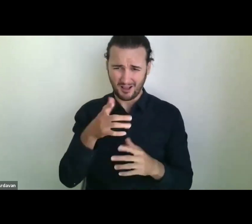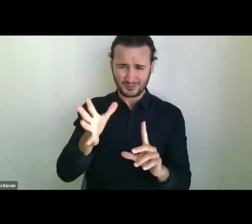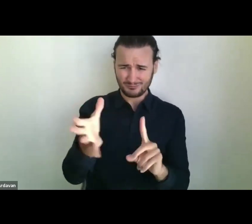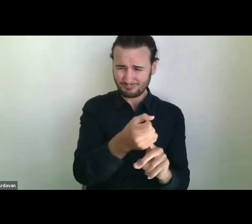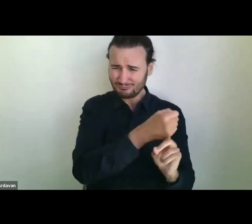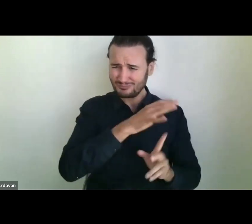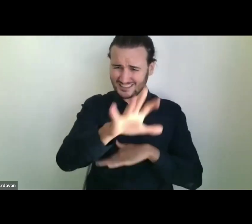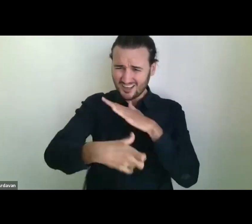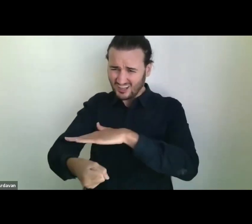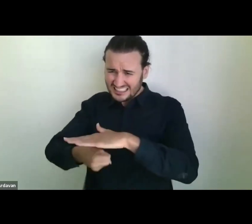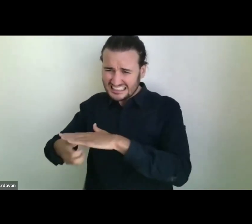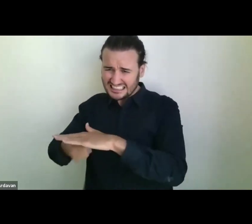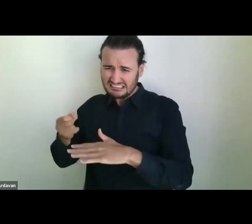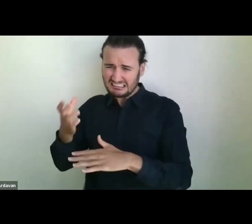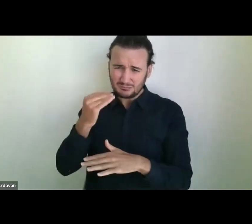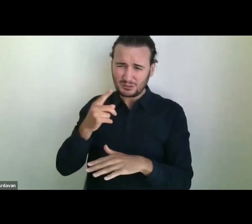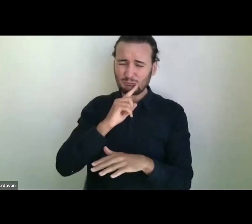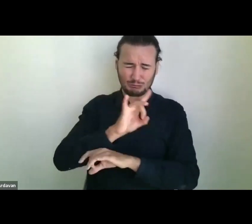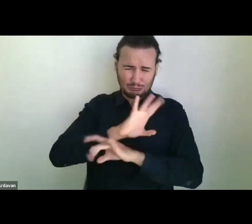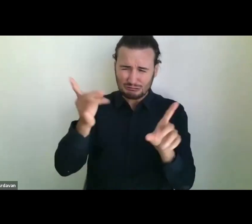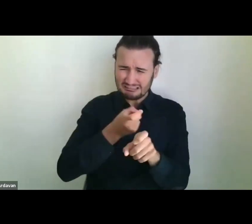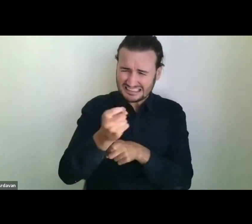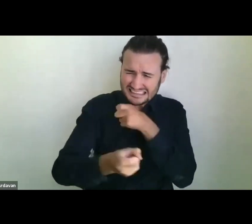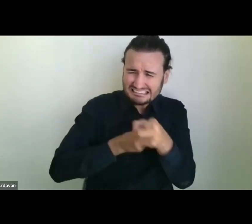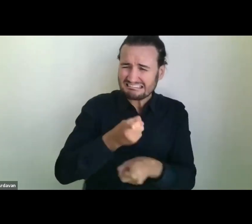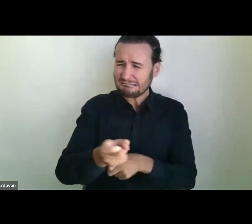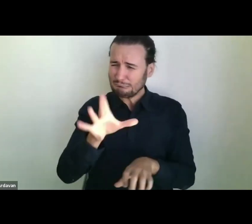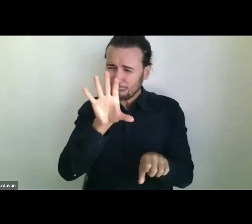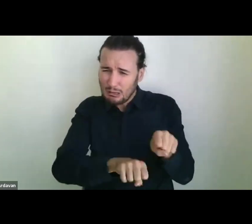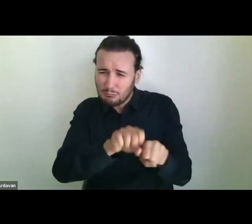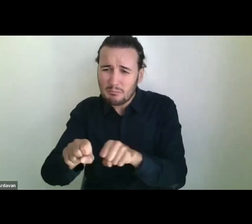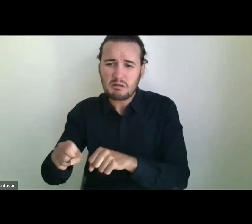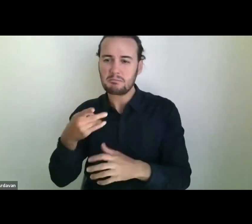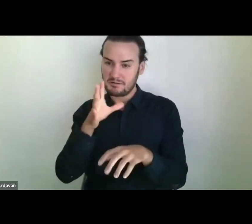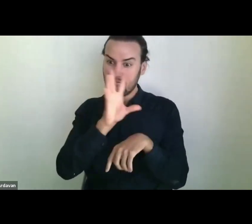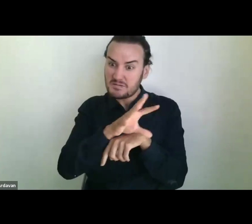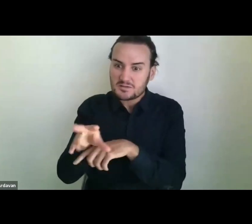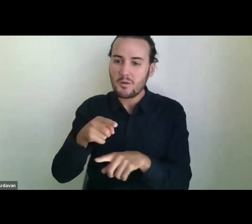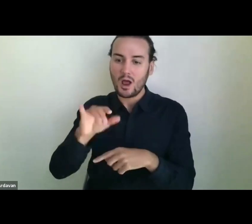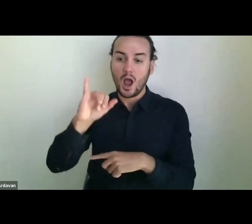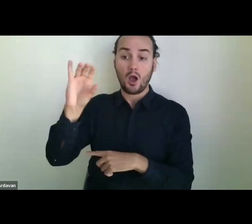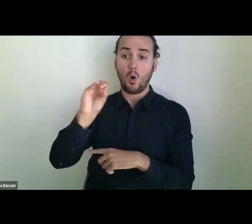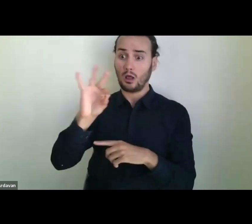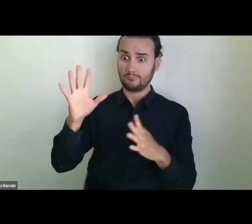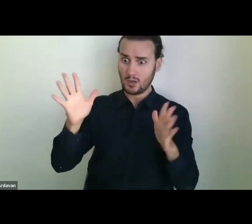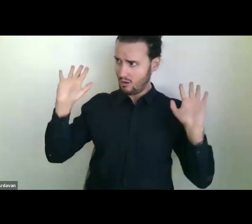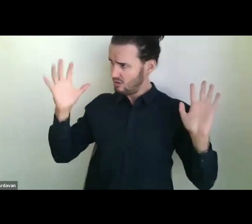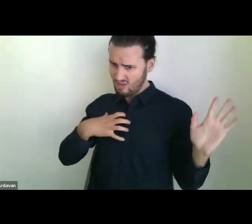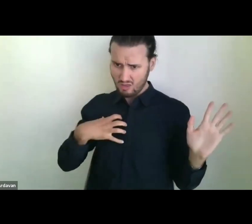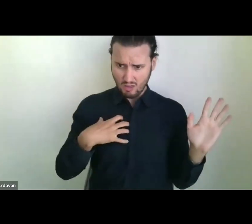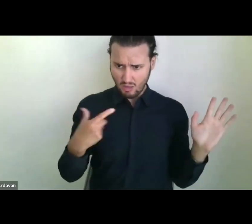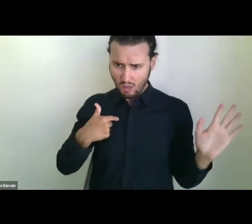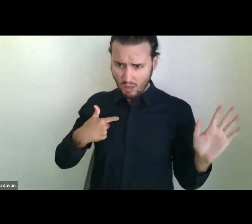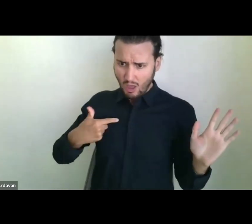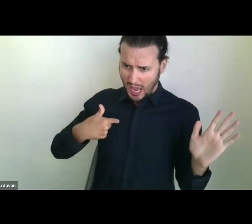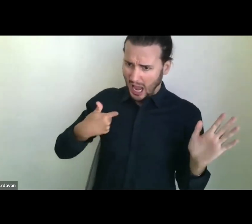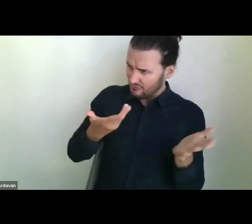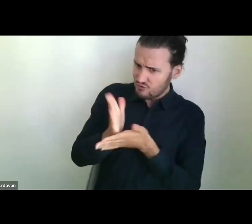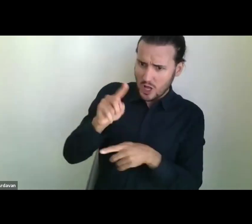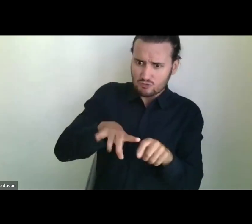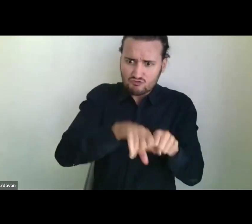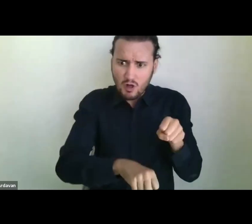and raped with sharp hot metal objects per CCTV, while the IOF protests for their right to rape with